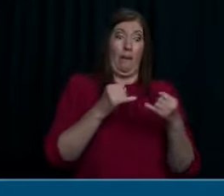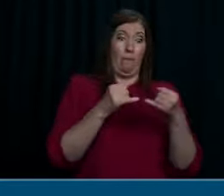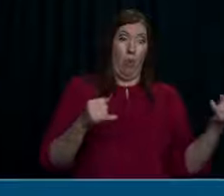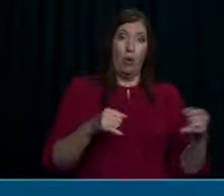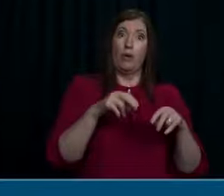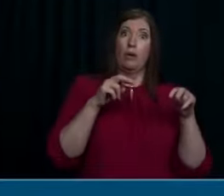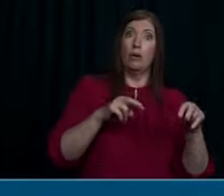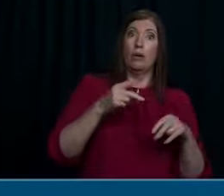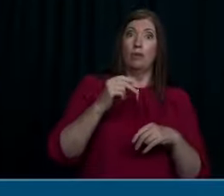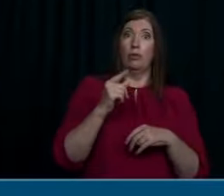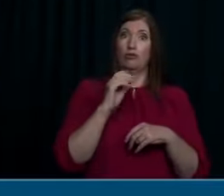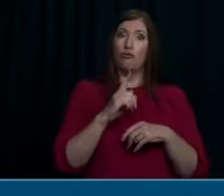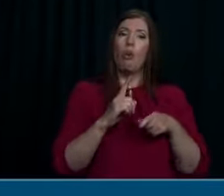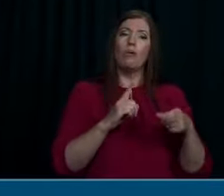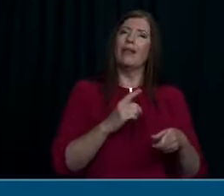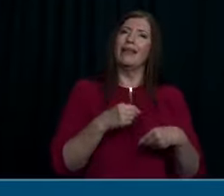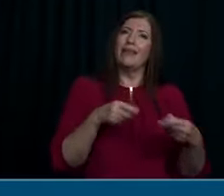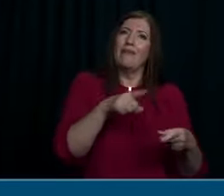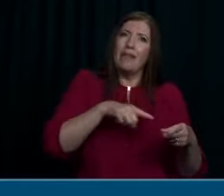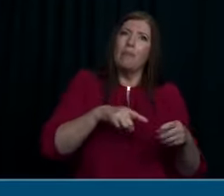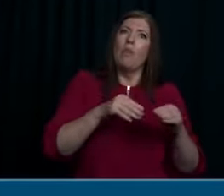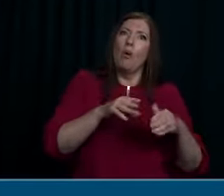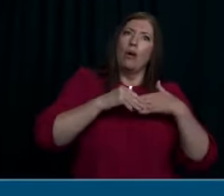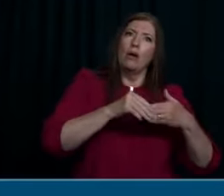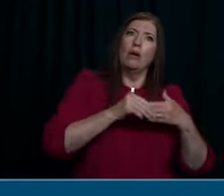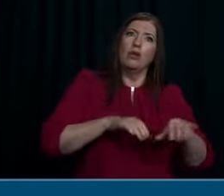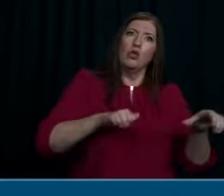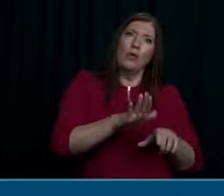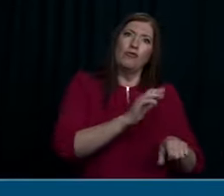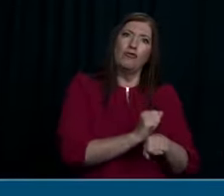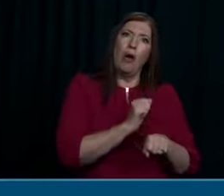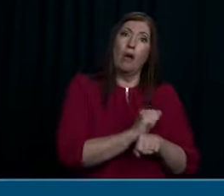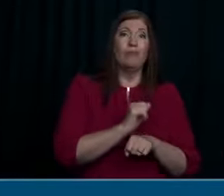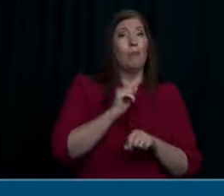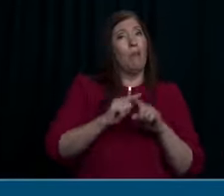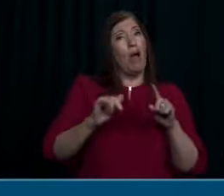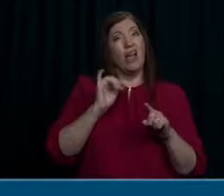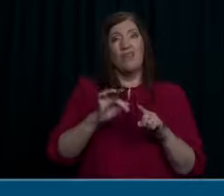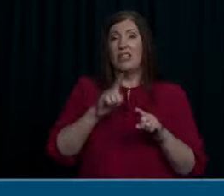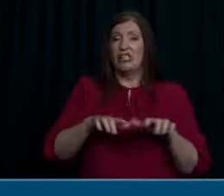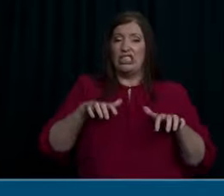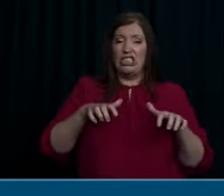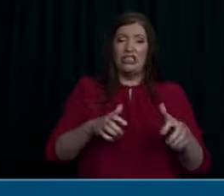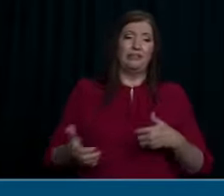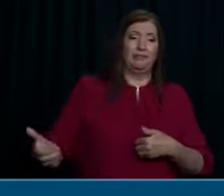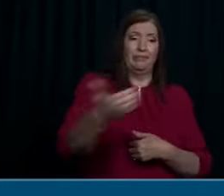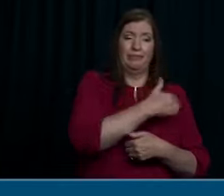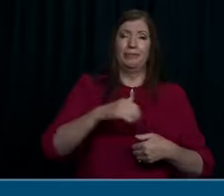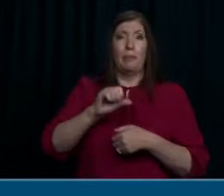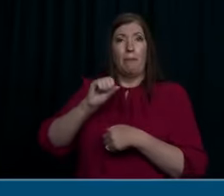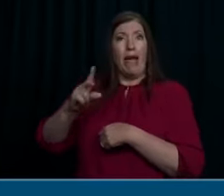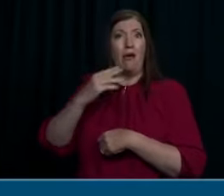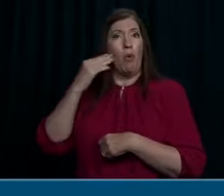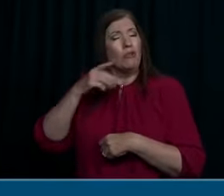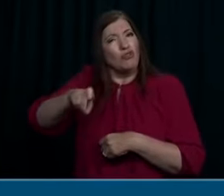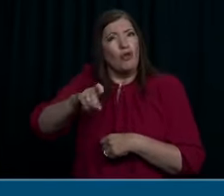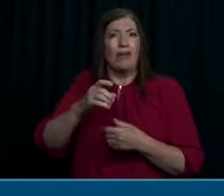to do their jobs. Okay? Yes, mass deportation, if that's what it takes, we need to get back to normalcy. And what about